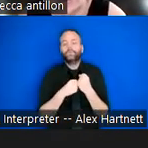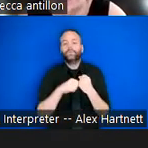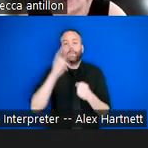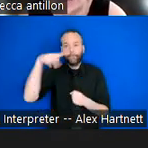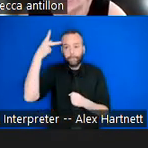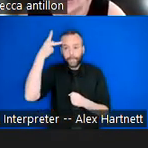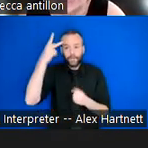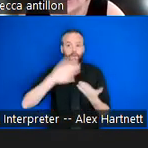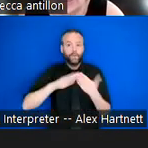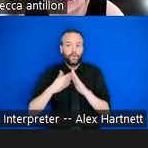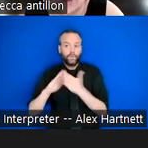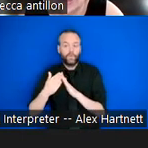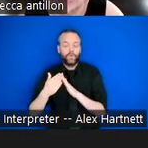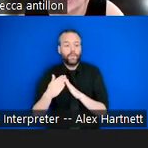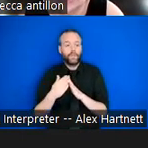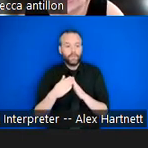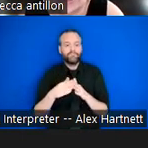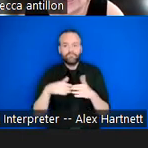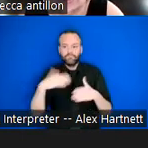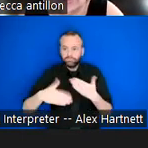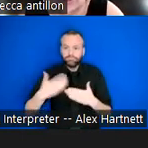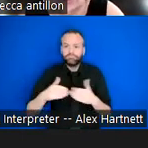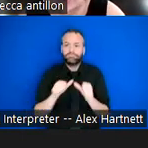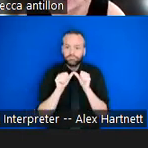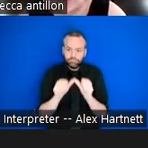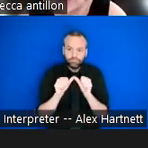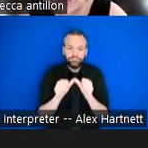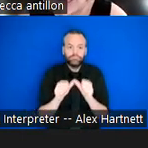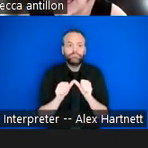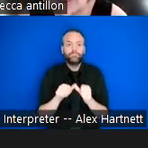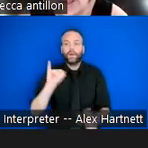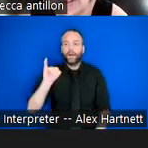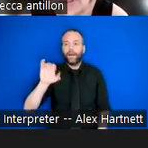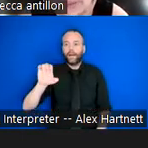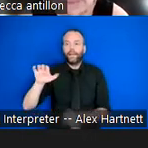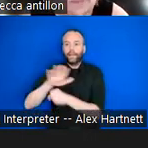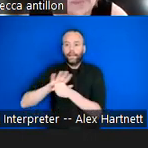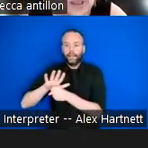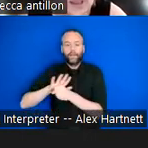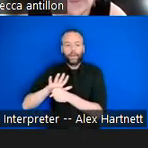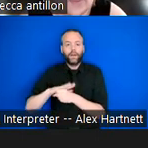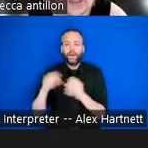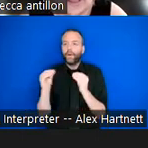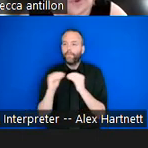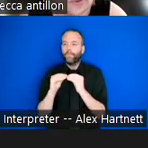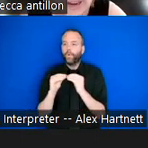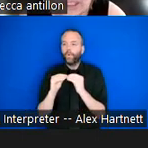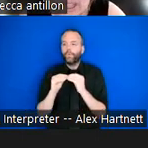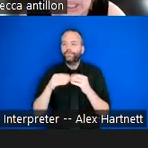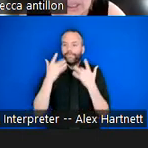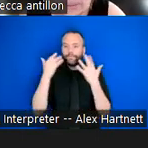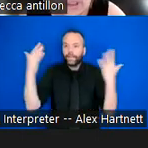efforts to make the Inland Empire LGBTQ plus affirming. They